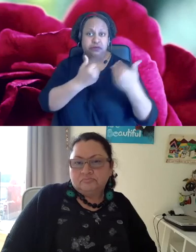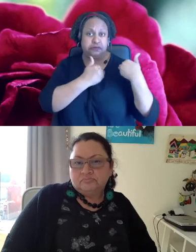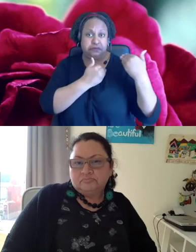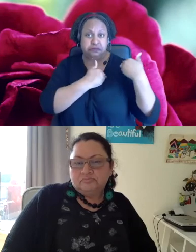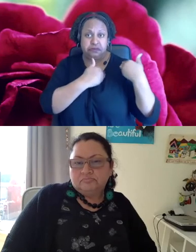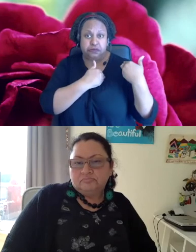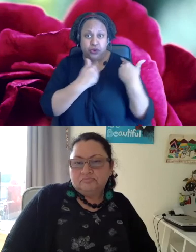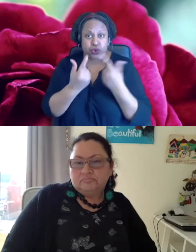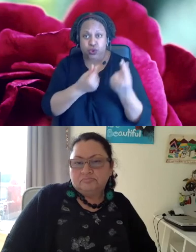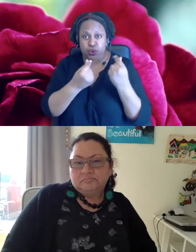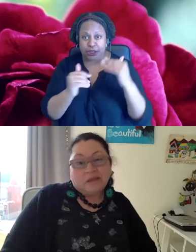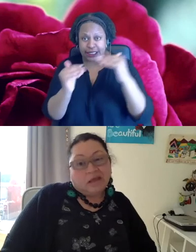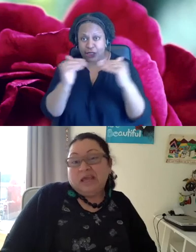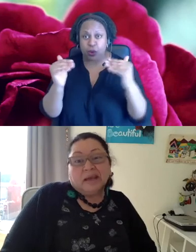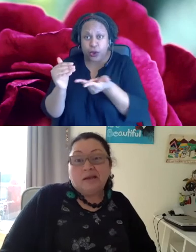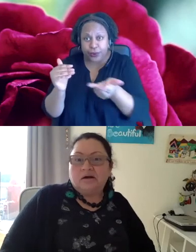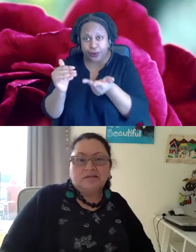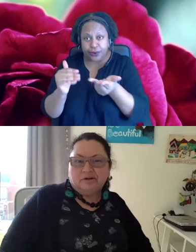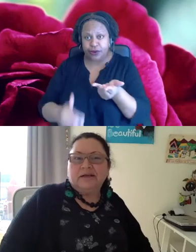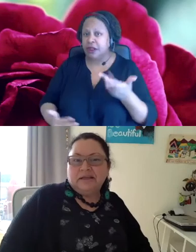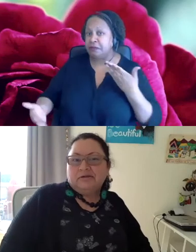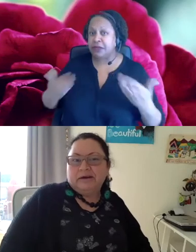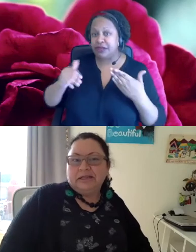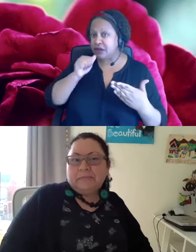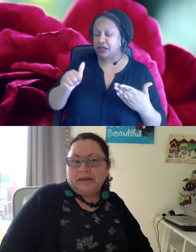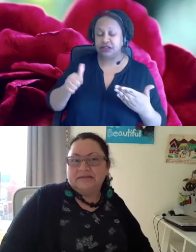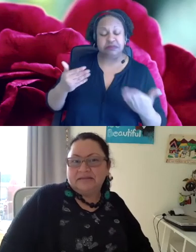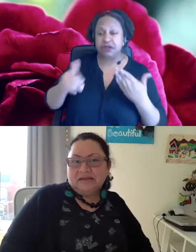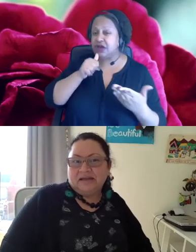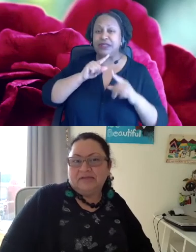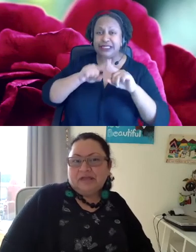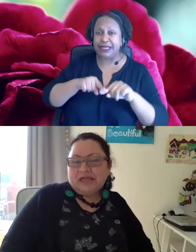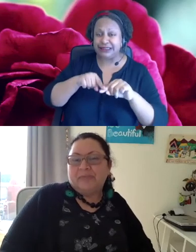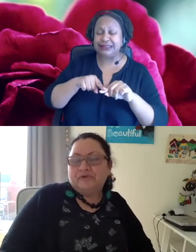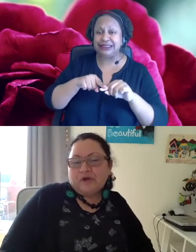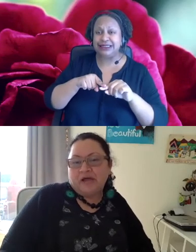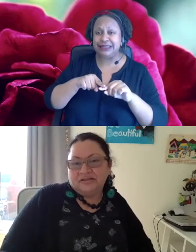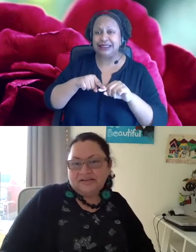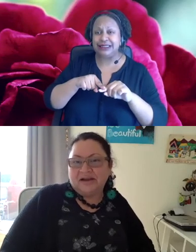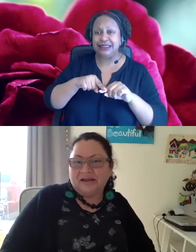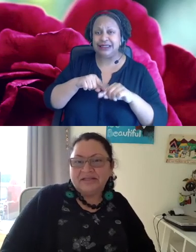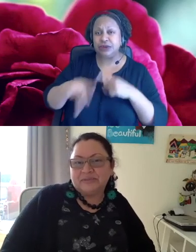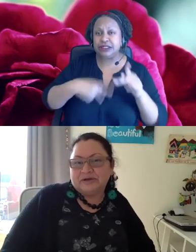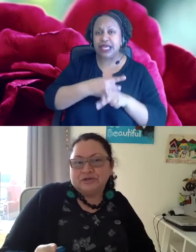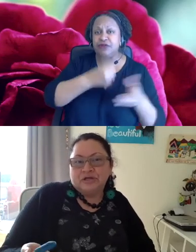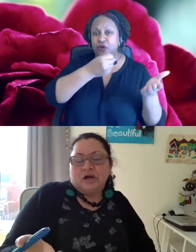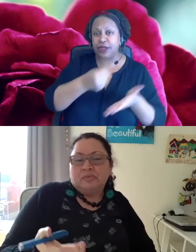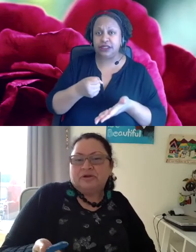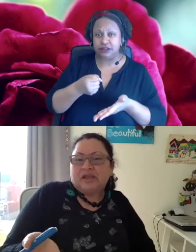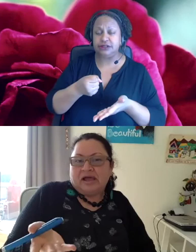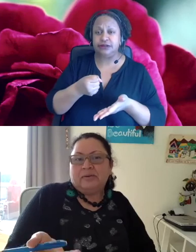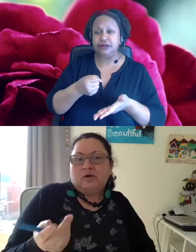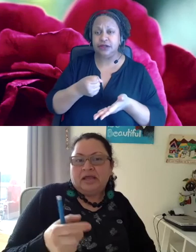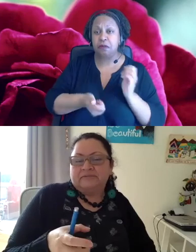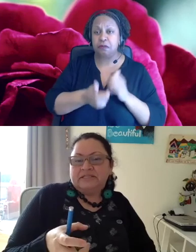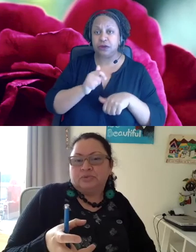amount equally. It may not. It really depends in the type of grant that it is, because most of